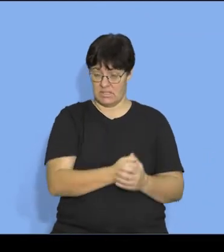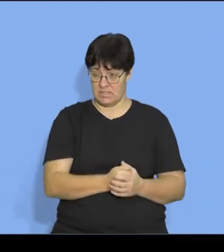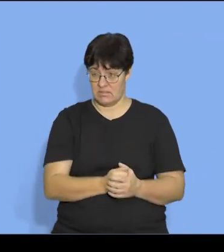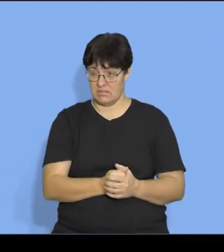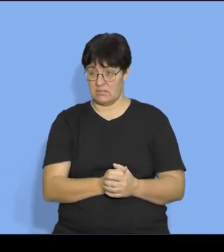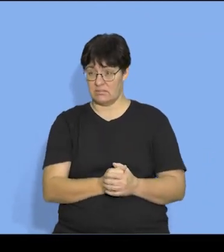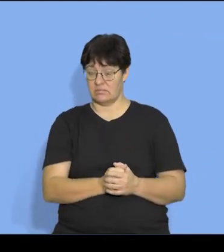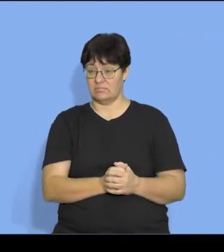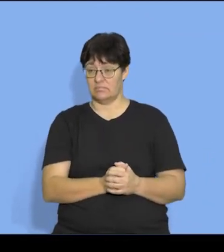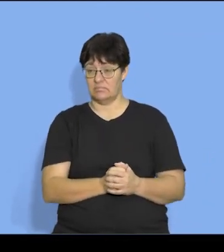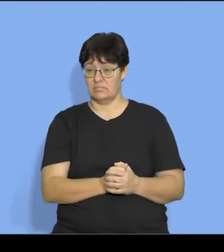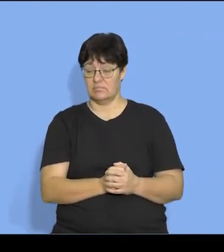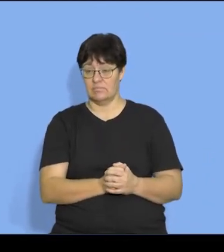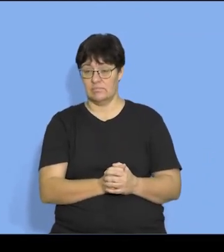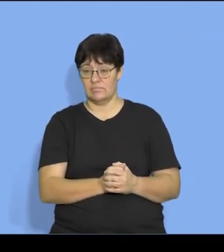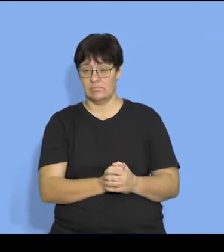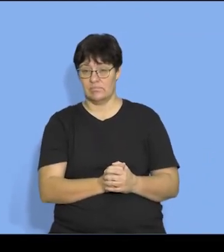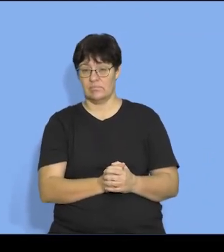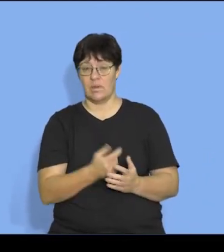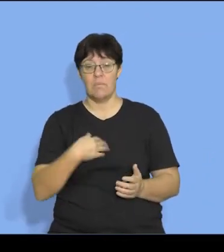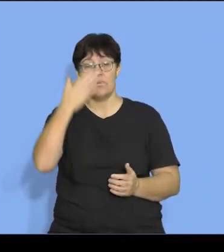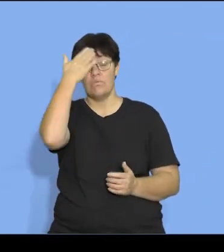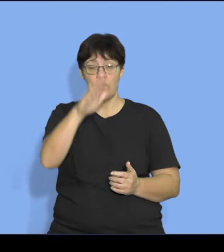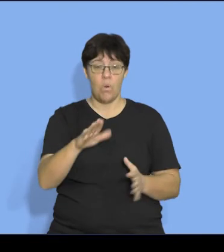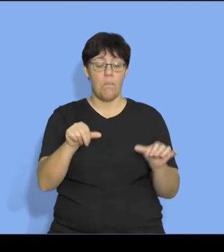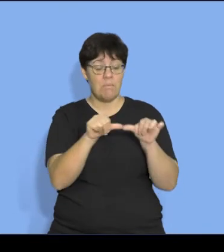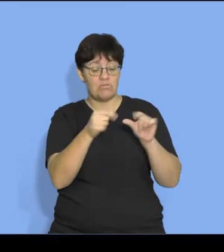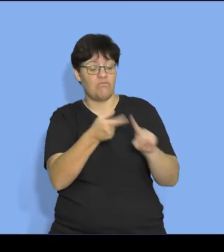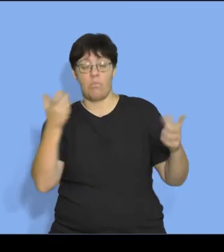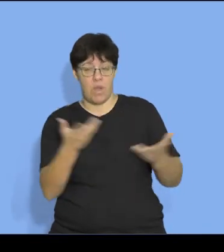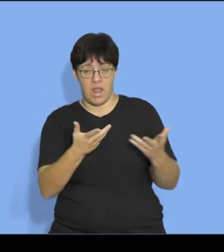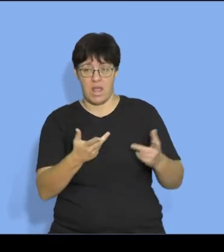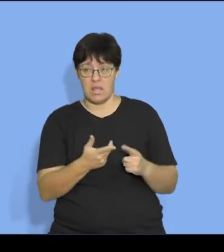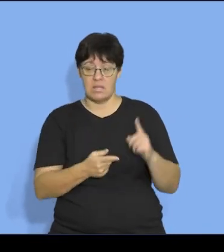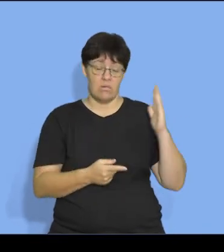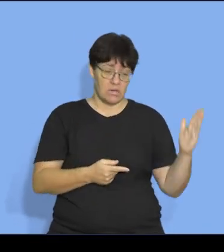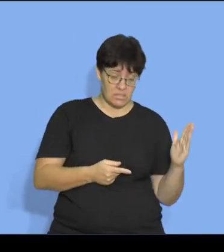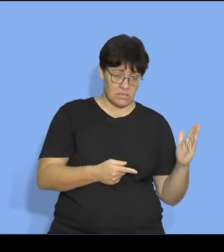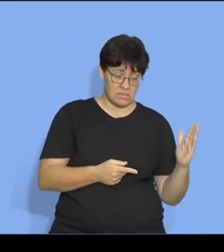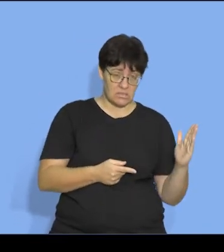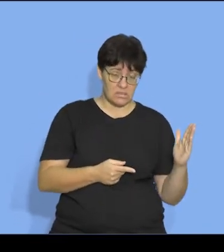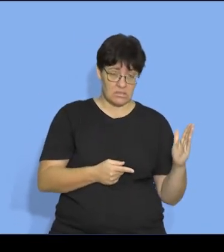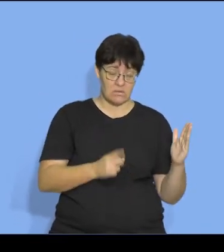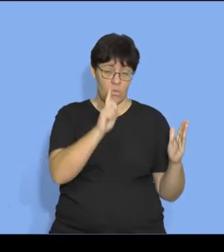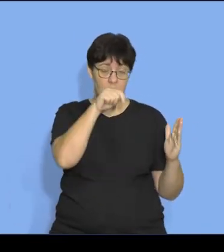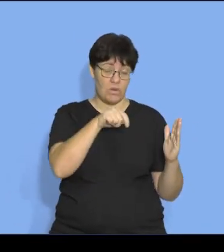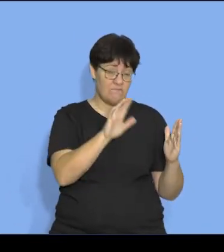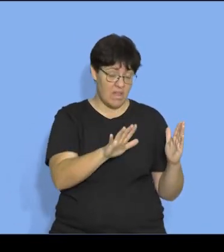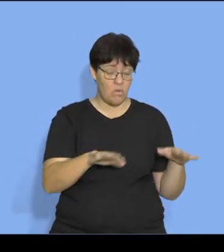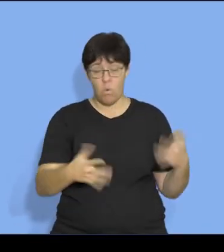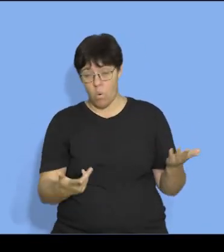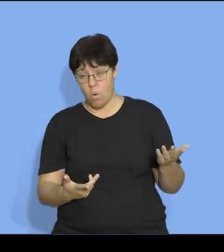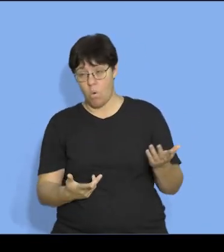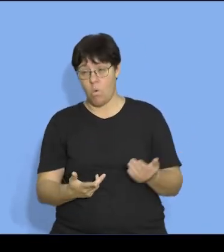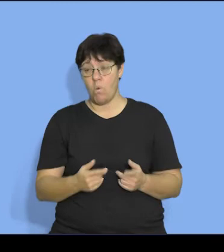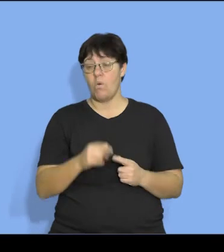Now that's quite important. I need to know where I'm measuring it from as to whether I'm going to say the mouse is at a distance of 1.5